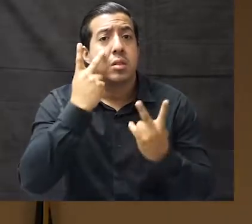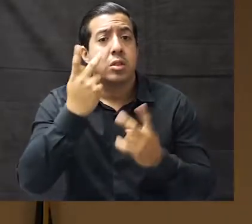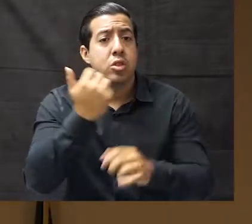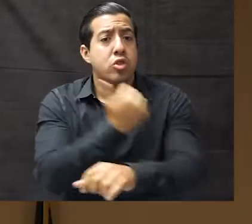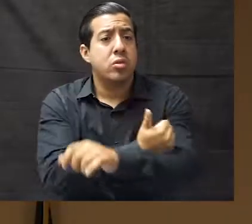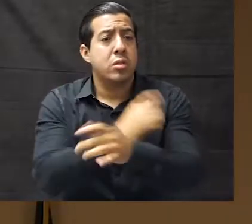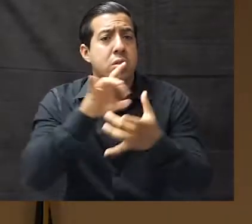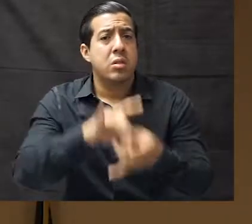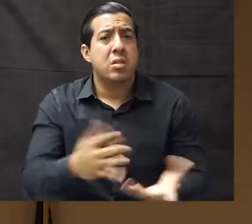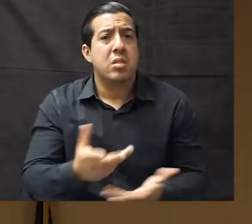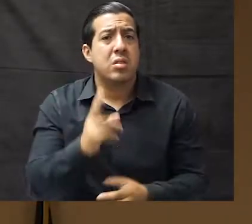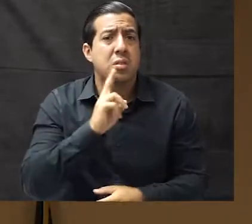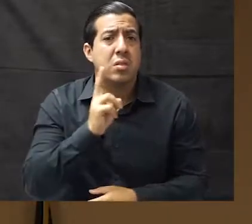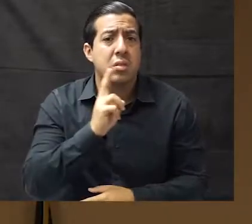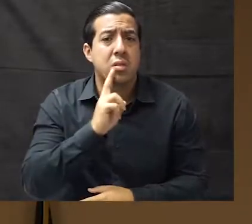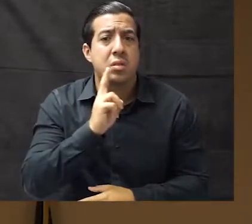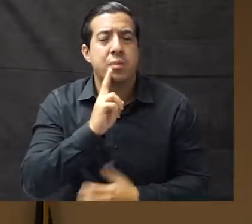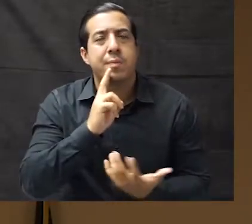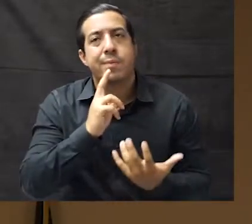up about 75% of the drugs we see.